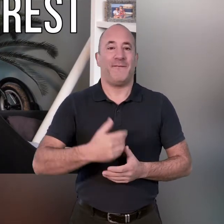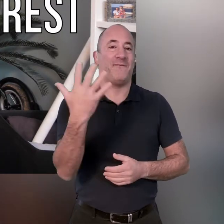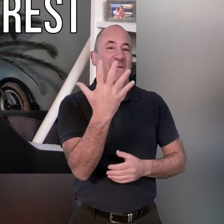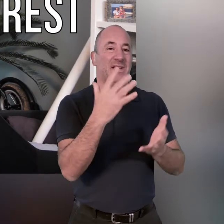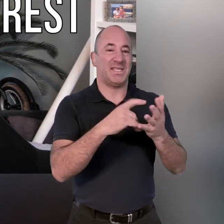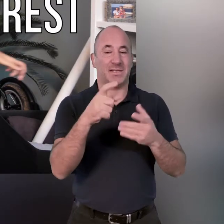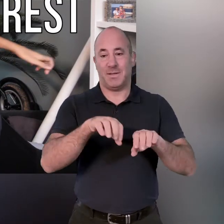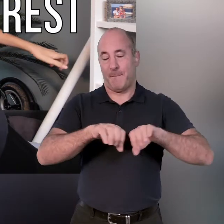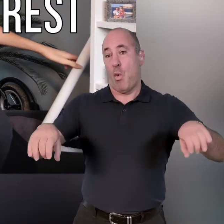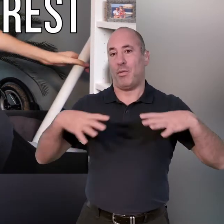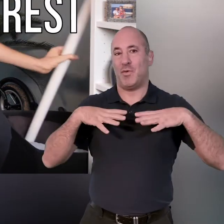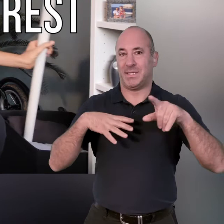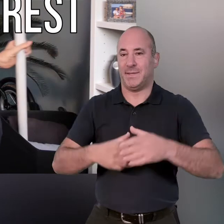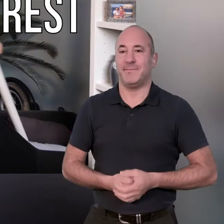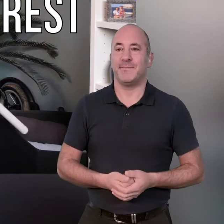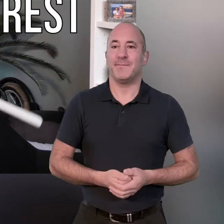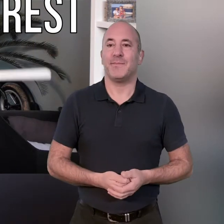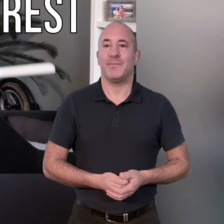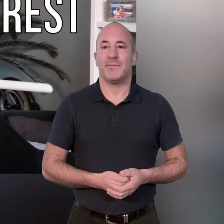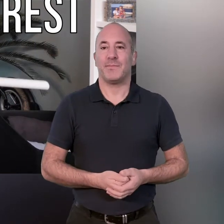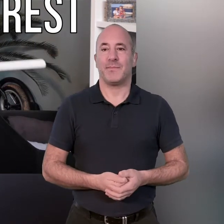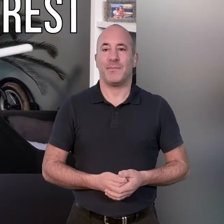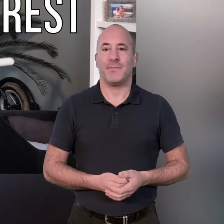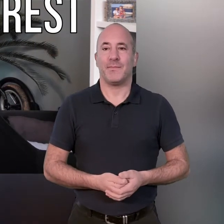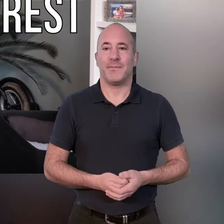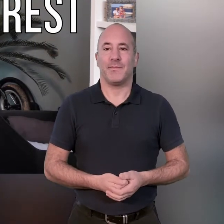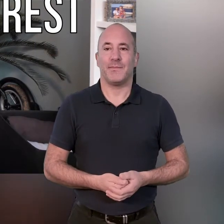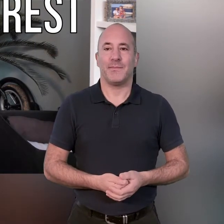Are you ready? 15 seconds. Let's get those poles ready.